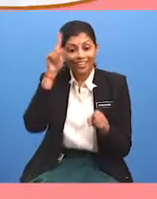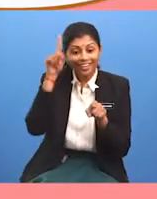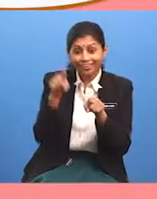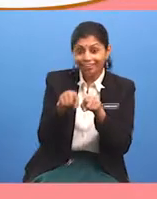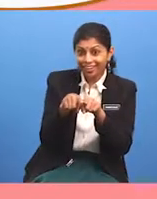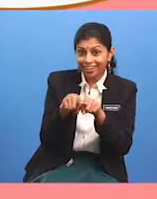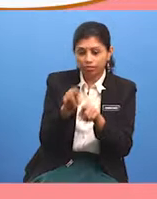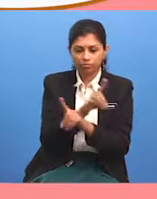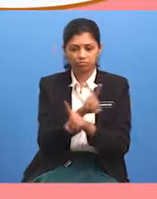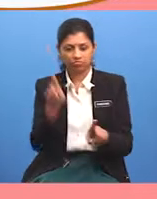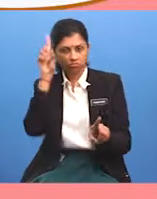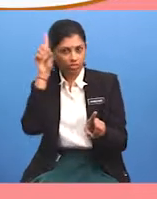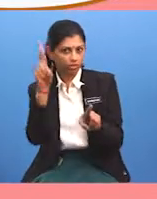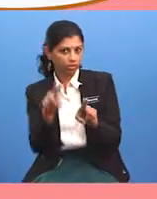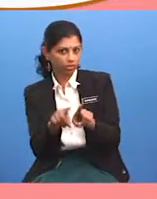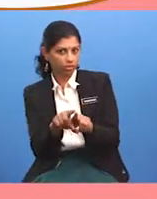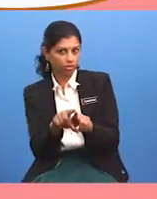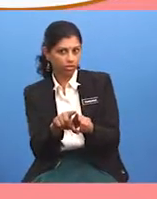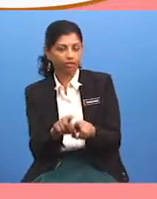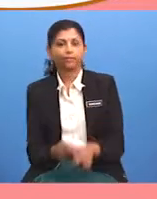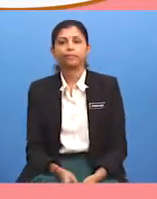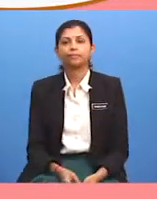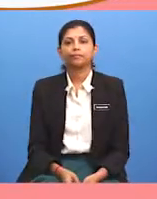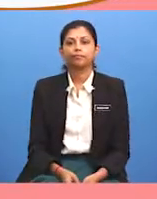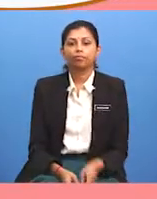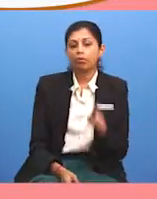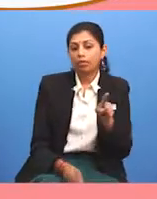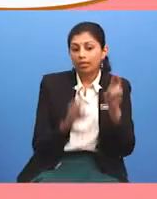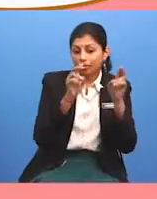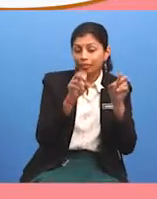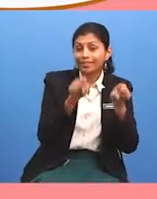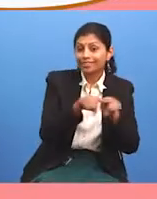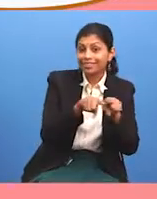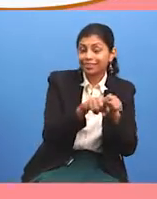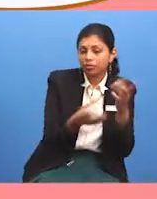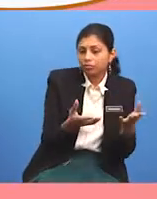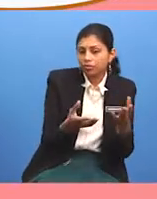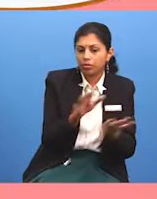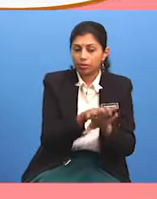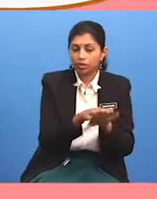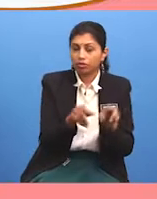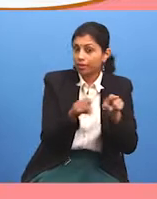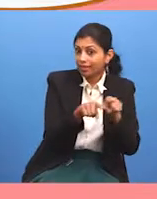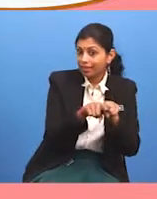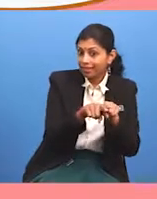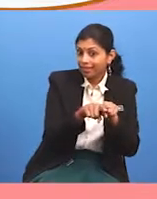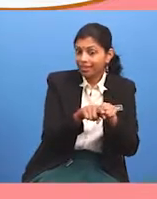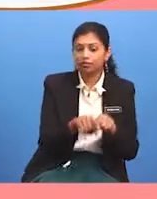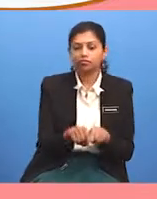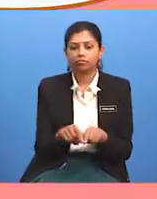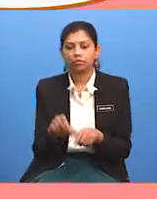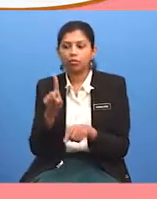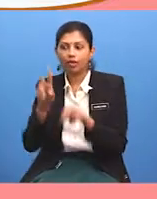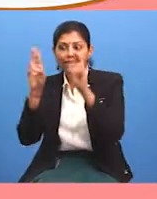disagree on one or several aspects of a topic. Pay attention to